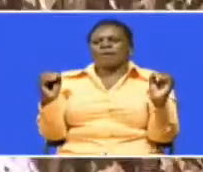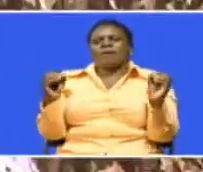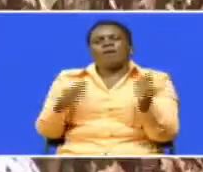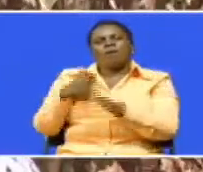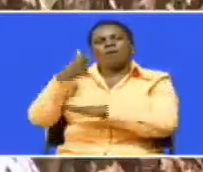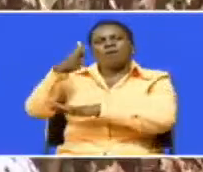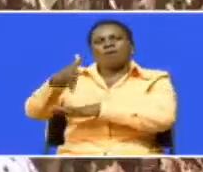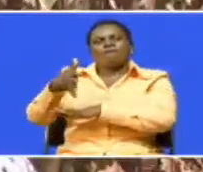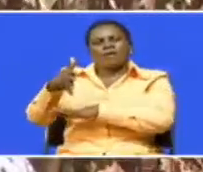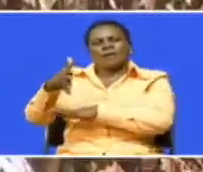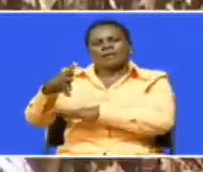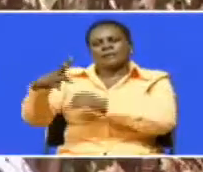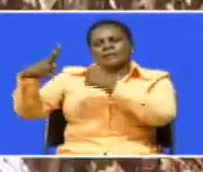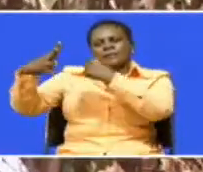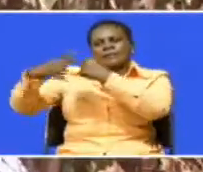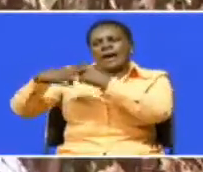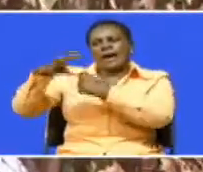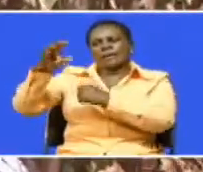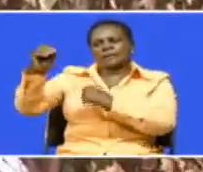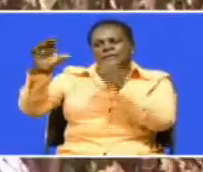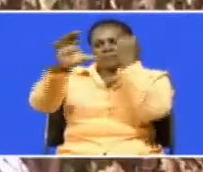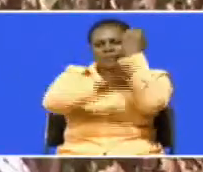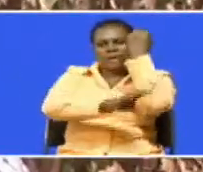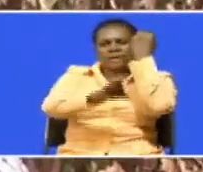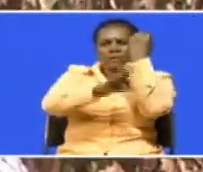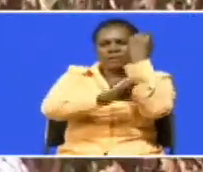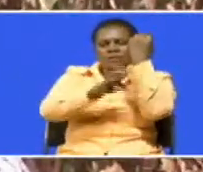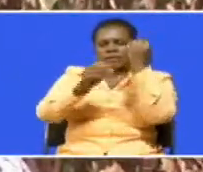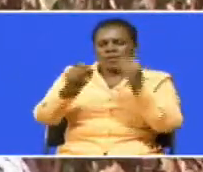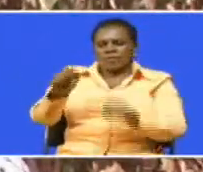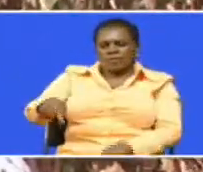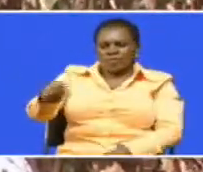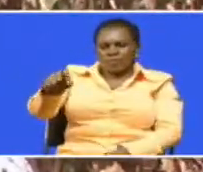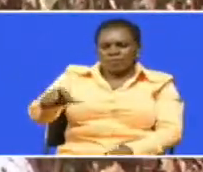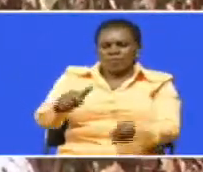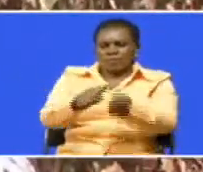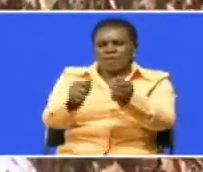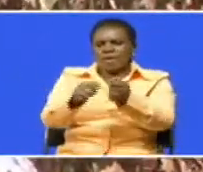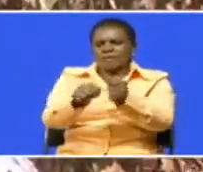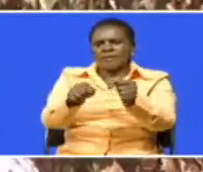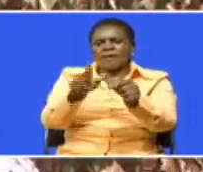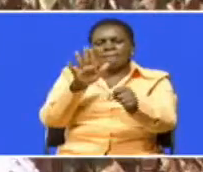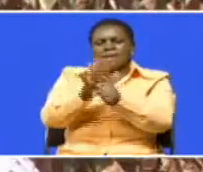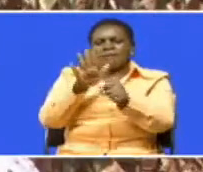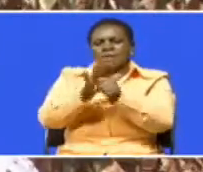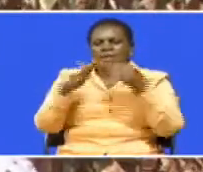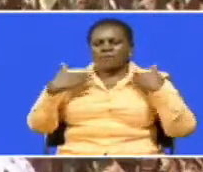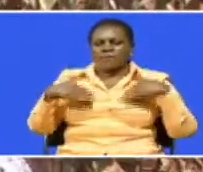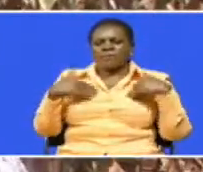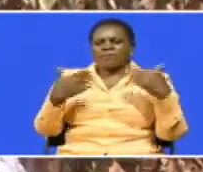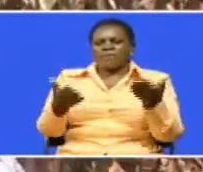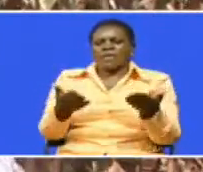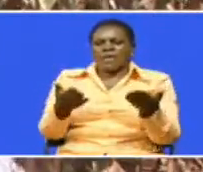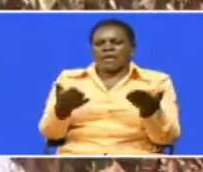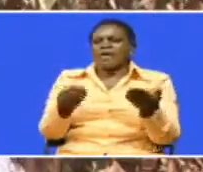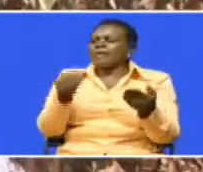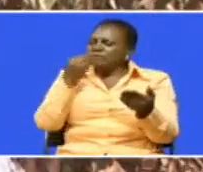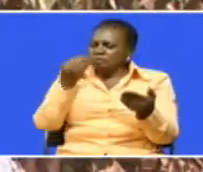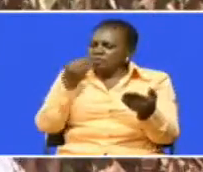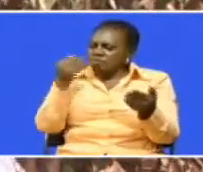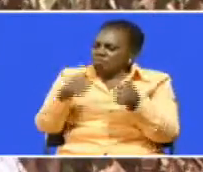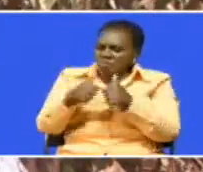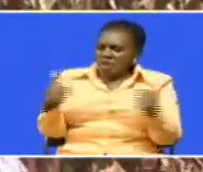than 90 countries have been growing this, and a large number of population people have been consuming